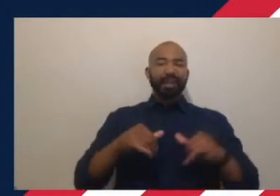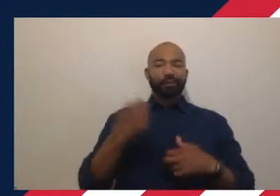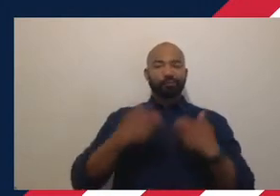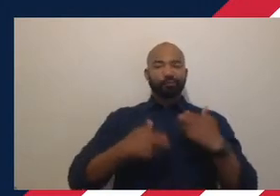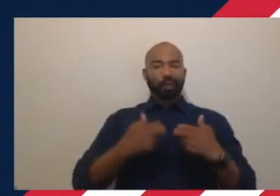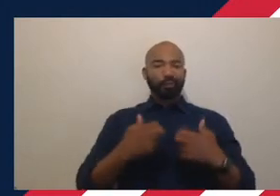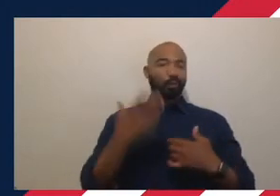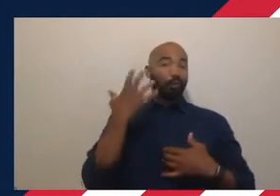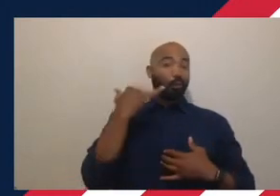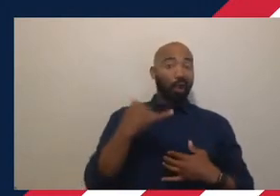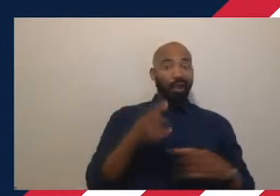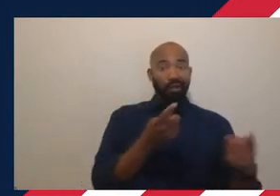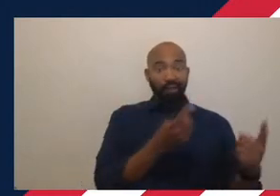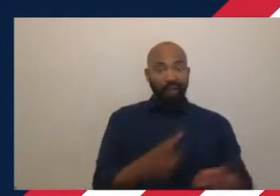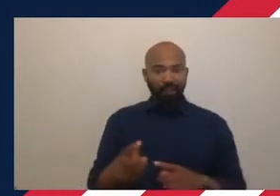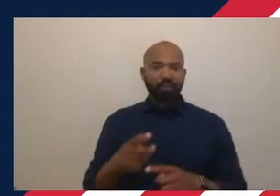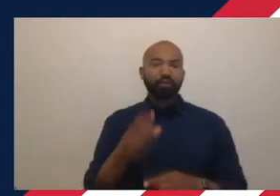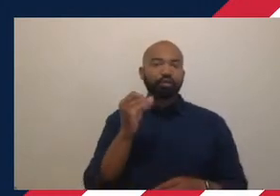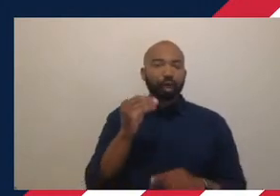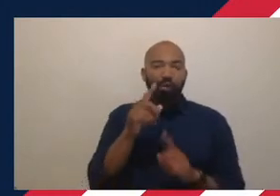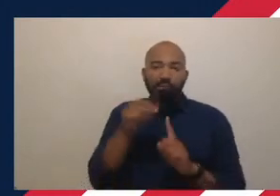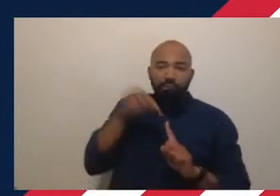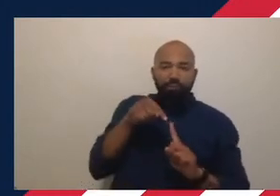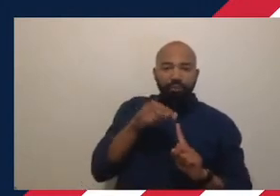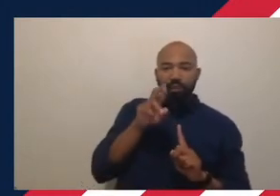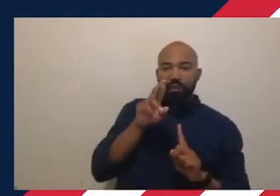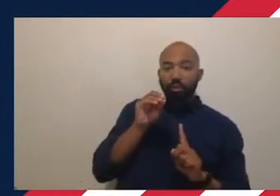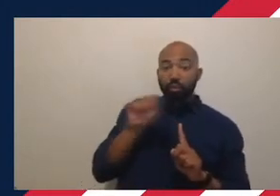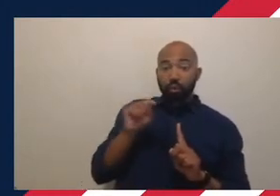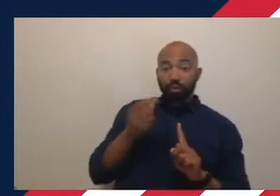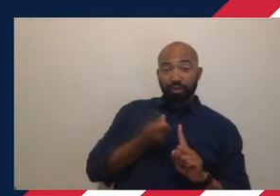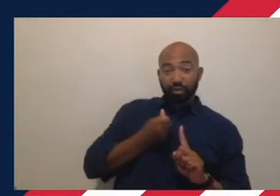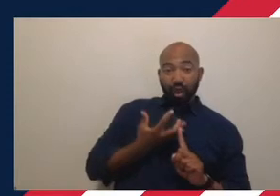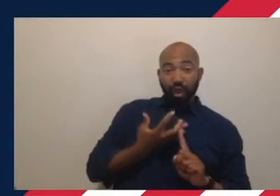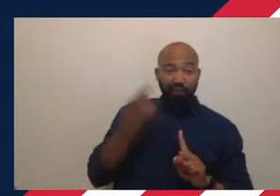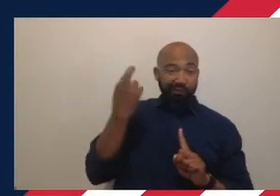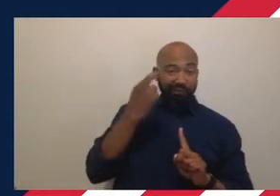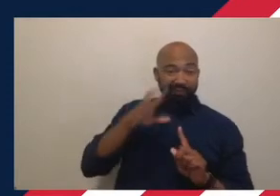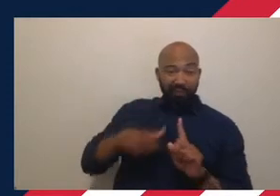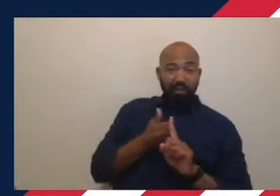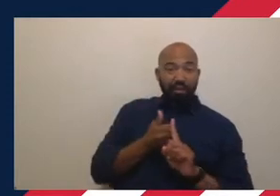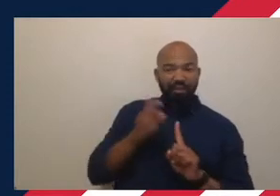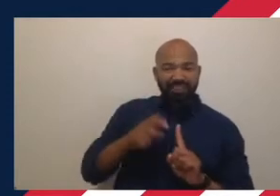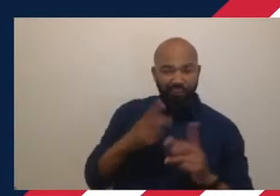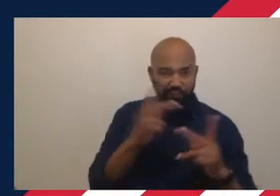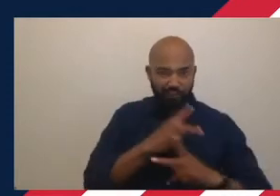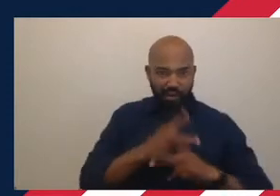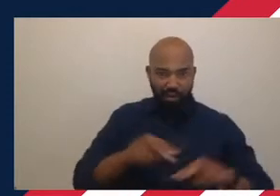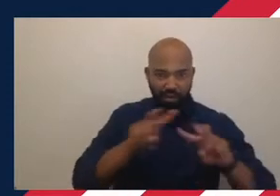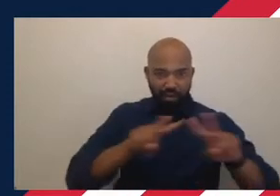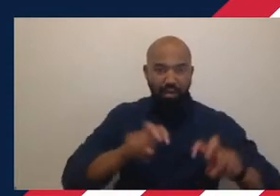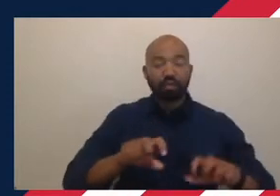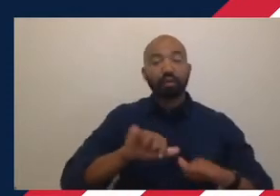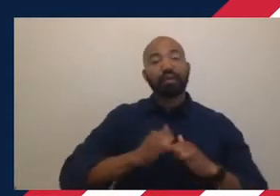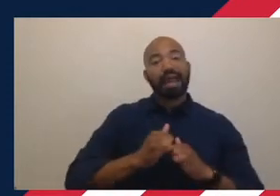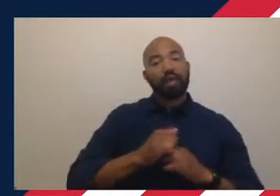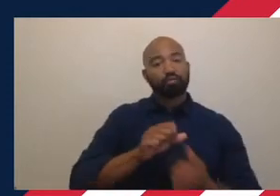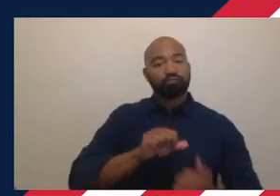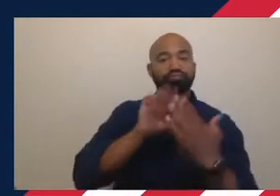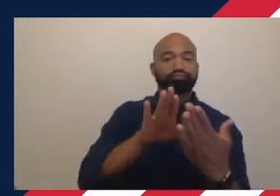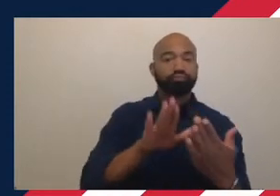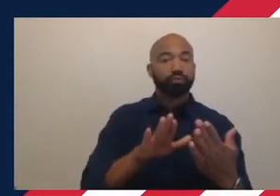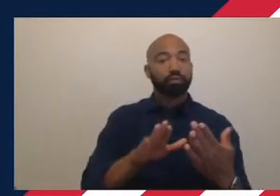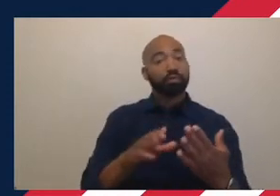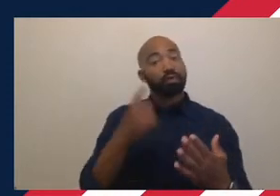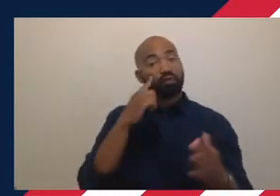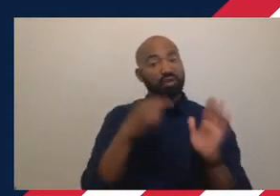those root causes, which are being highlighted right now with our conversations around Black Lives Matter. But we